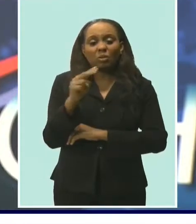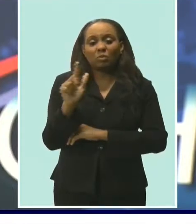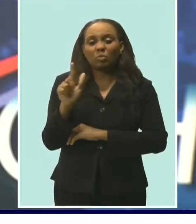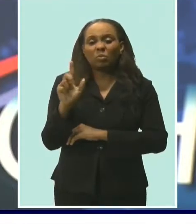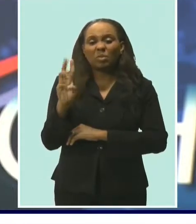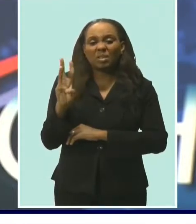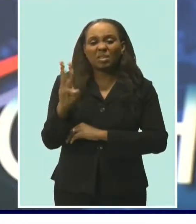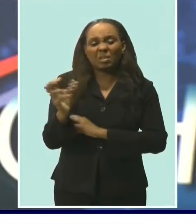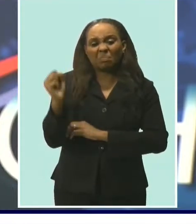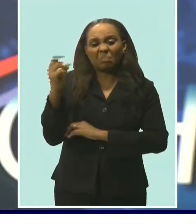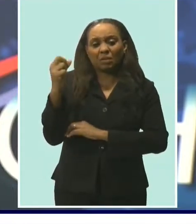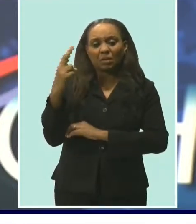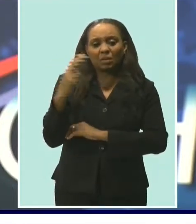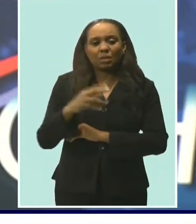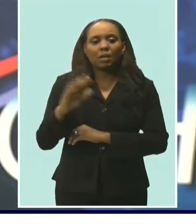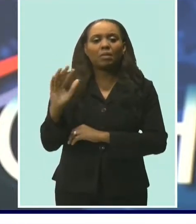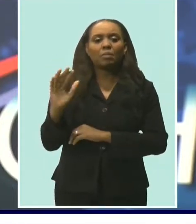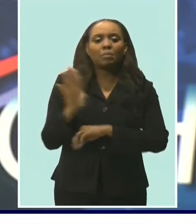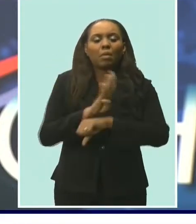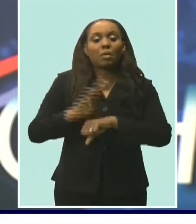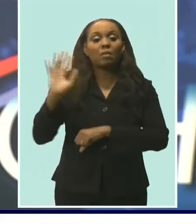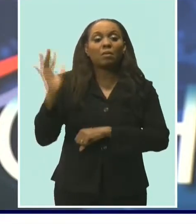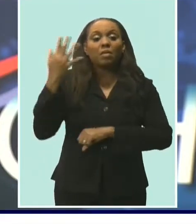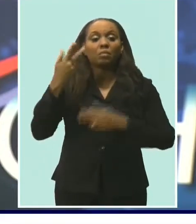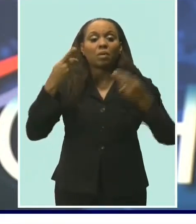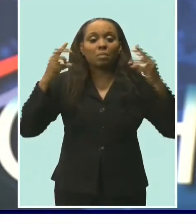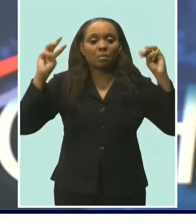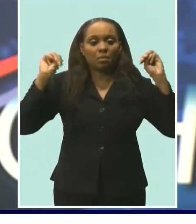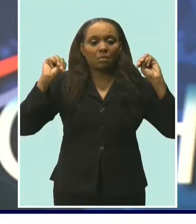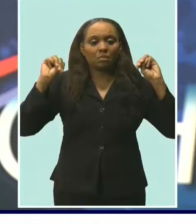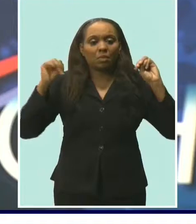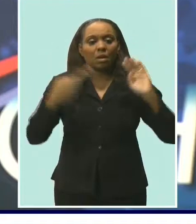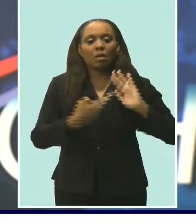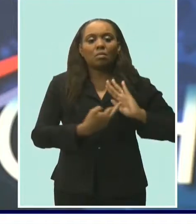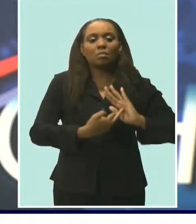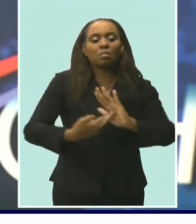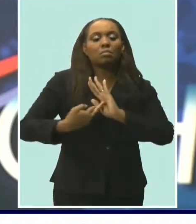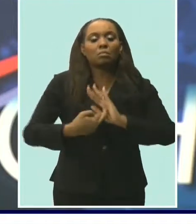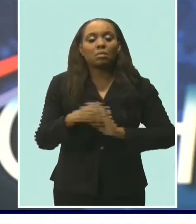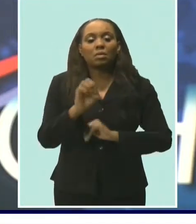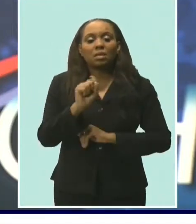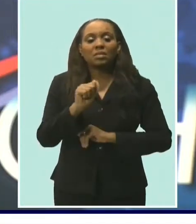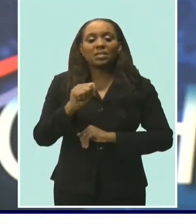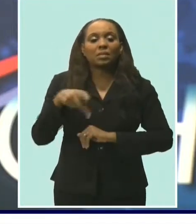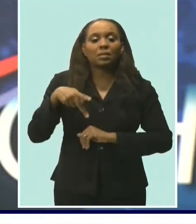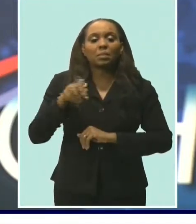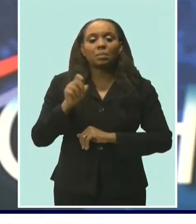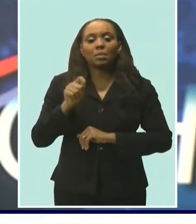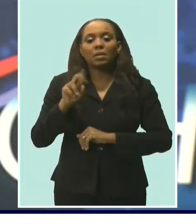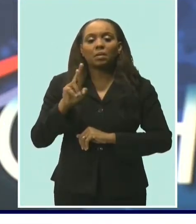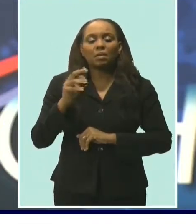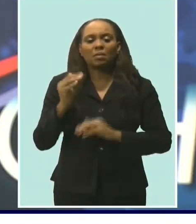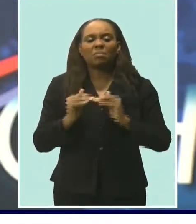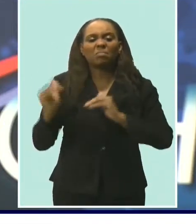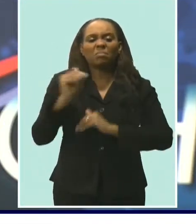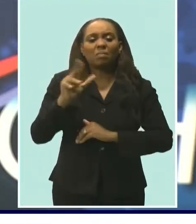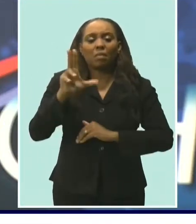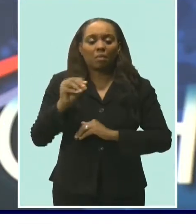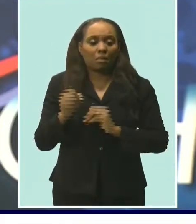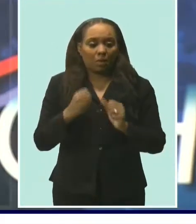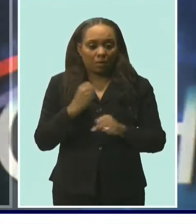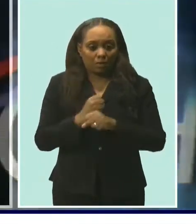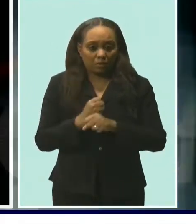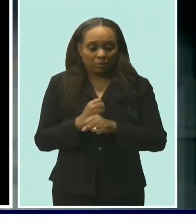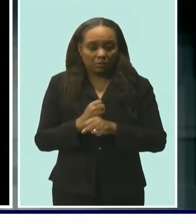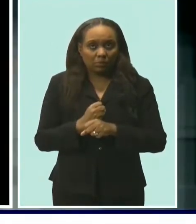Barbados' fifth and longest serving Prime Minister and represented the constituency of St. Peter for over 30 years. Now,